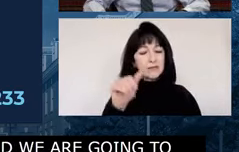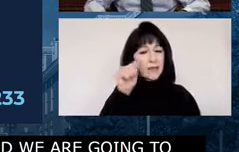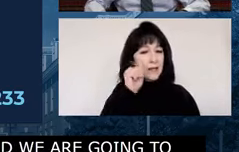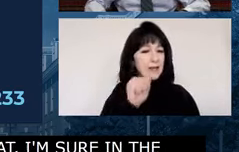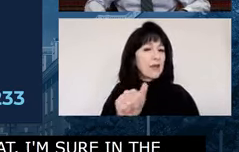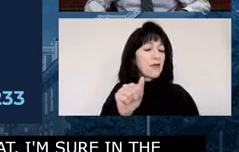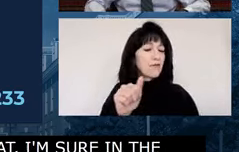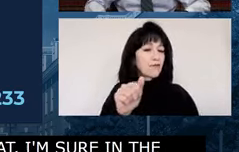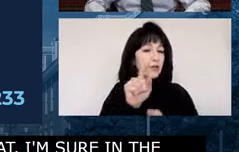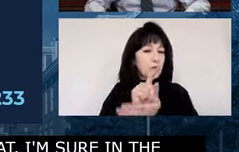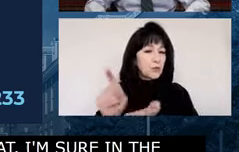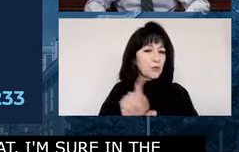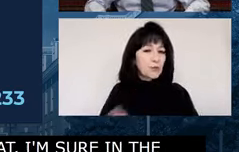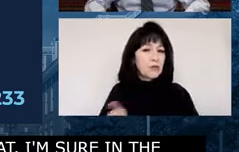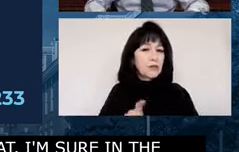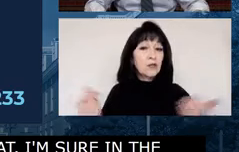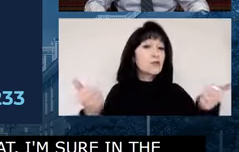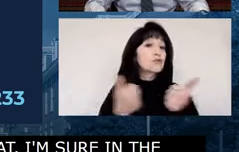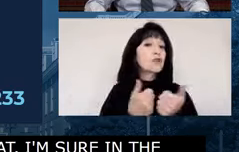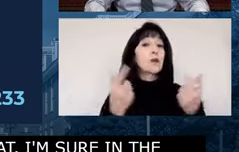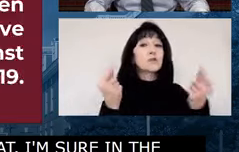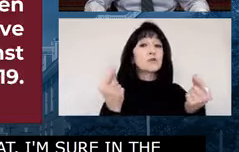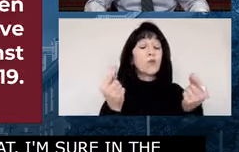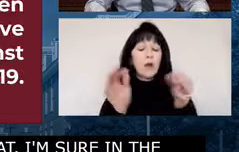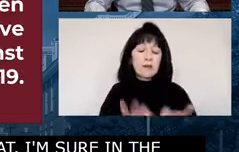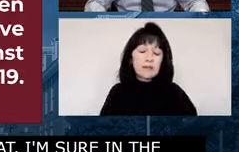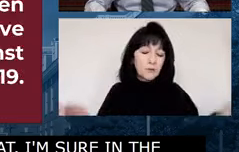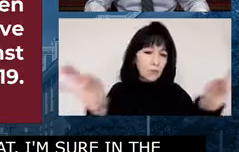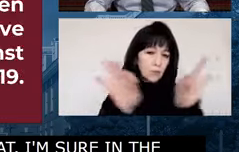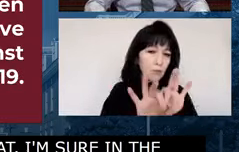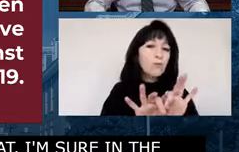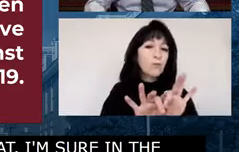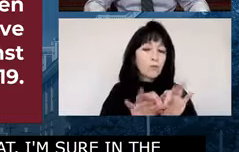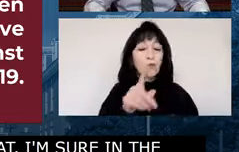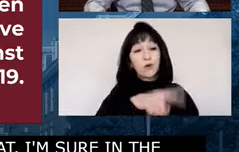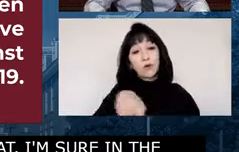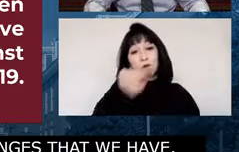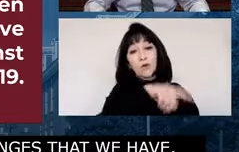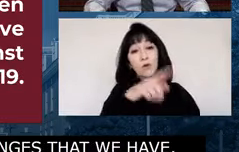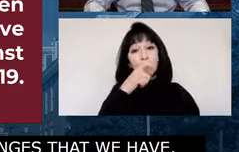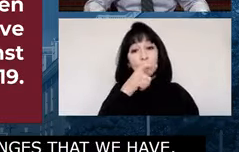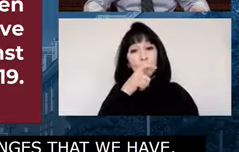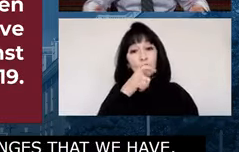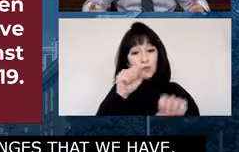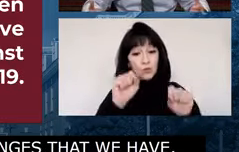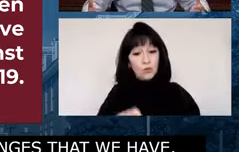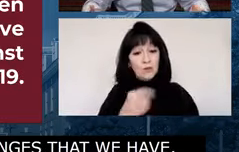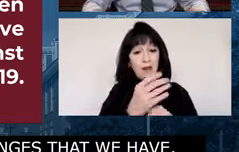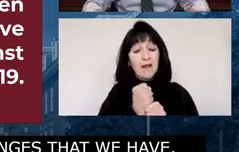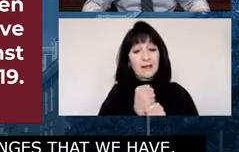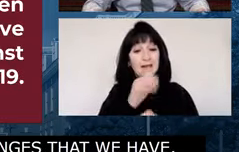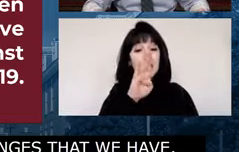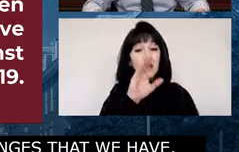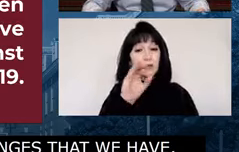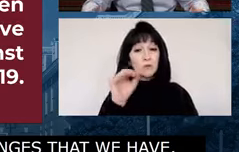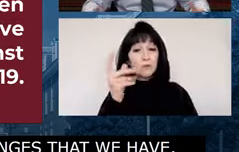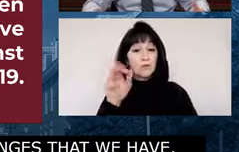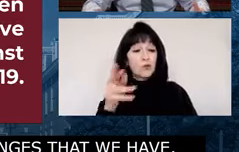every week, is how important it is for those eligible to get your booster shot. I've had my booster